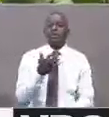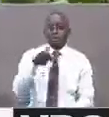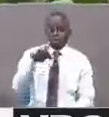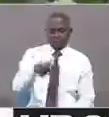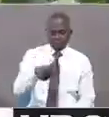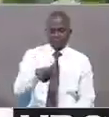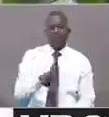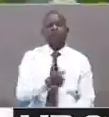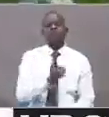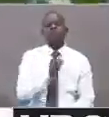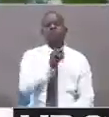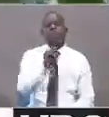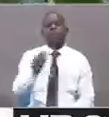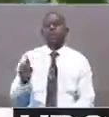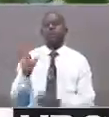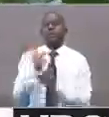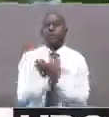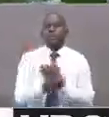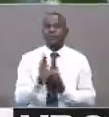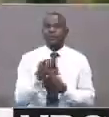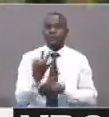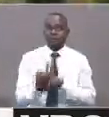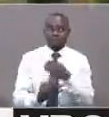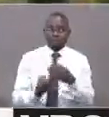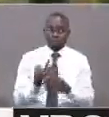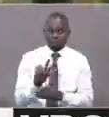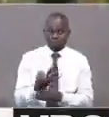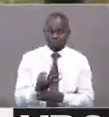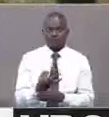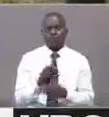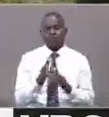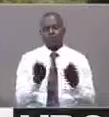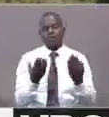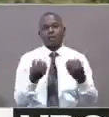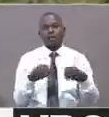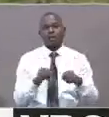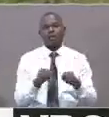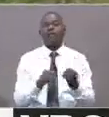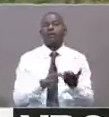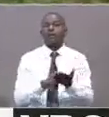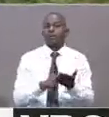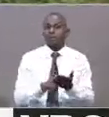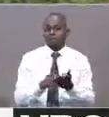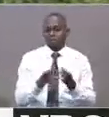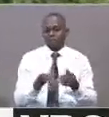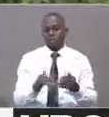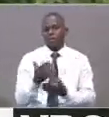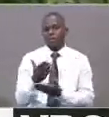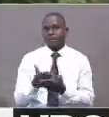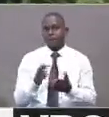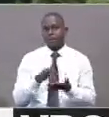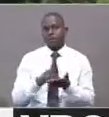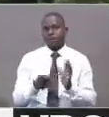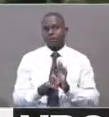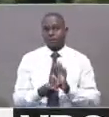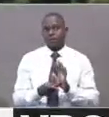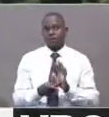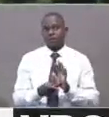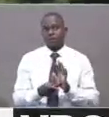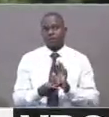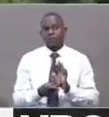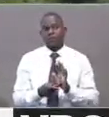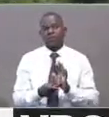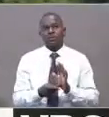to be installed across the country in 3 years. Farmers will be able to apply in order to be part of the project. Ivan